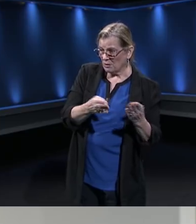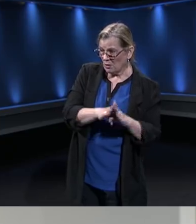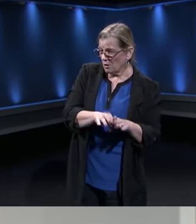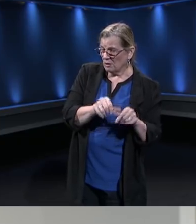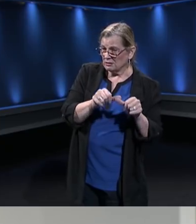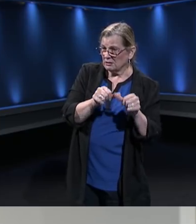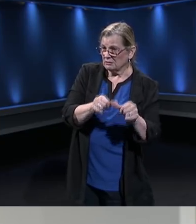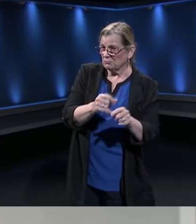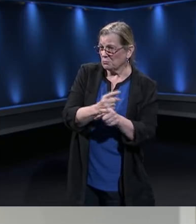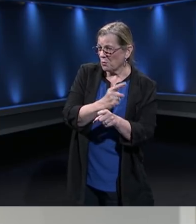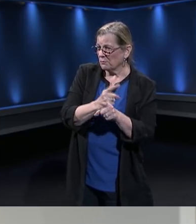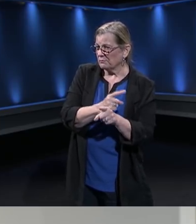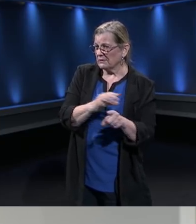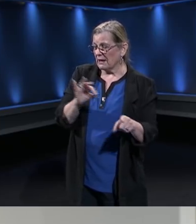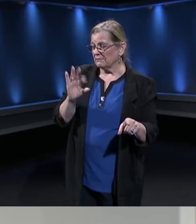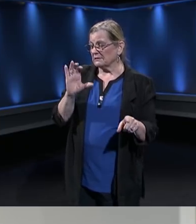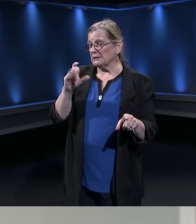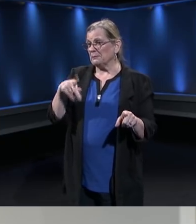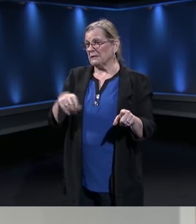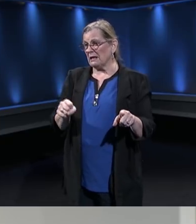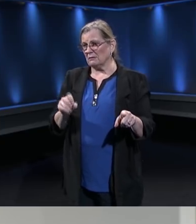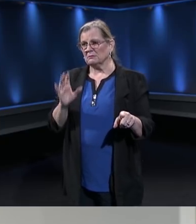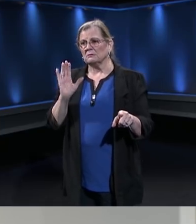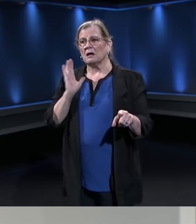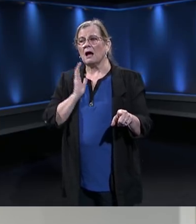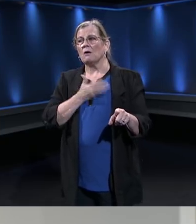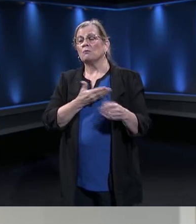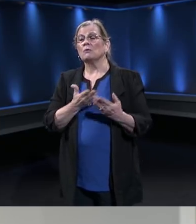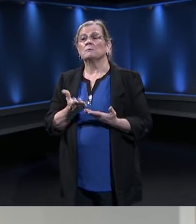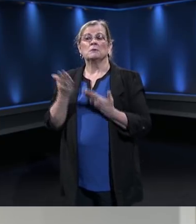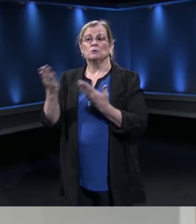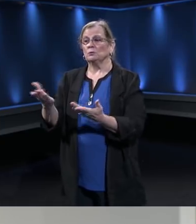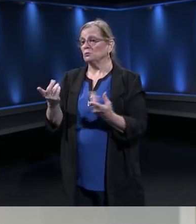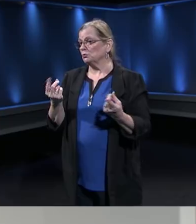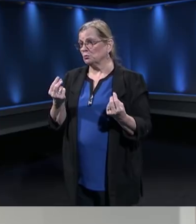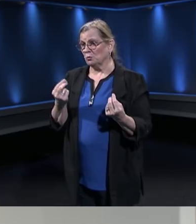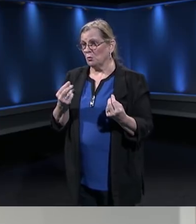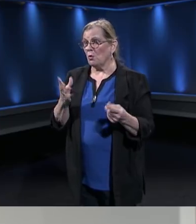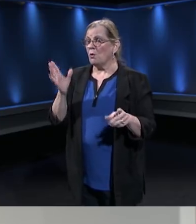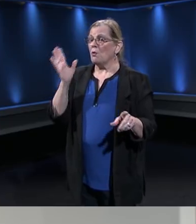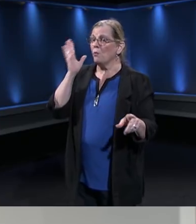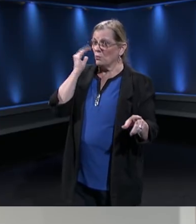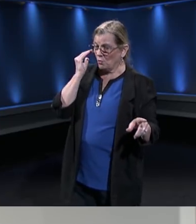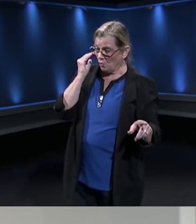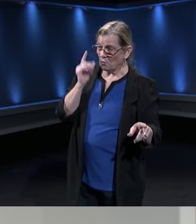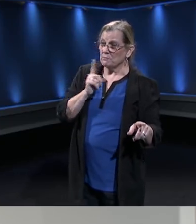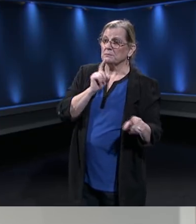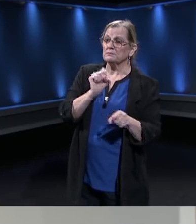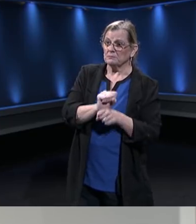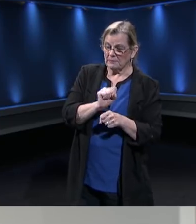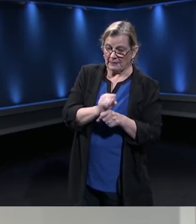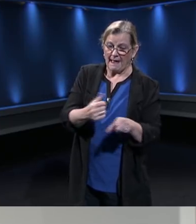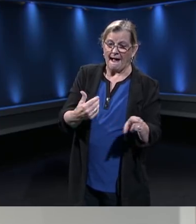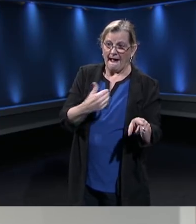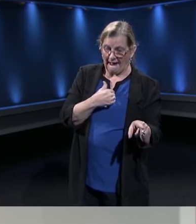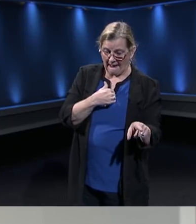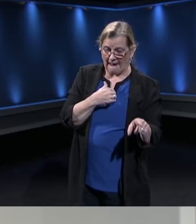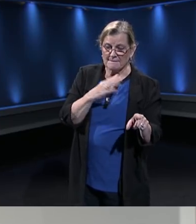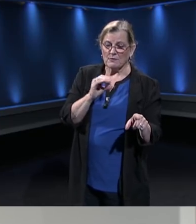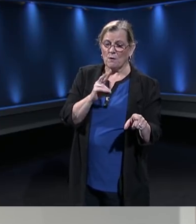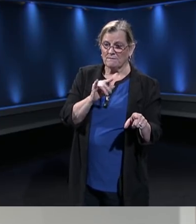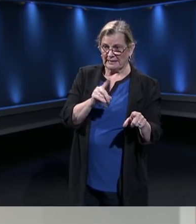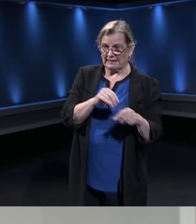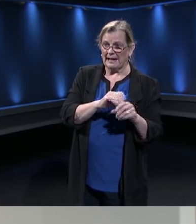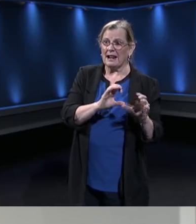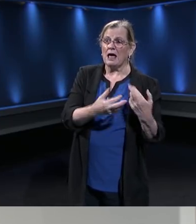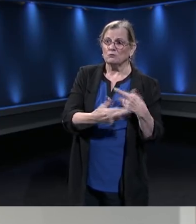our FCPS recommendation is, so that when we know we have a confirmed case, that we're making an immediate decision to